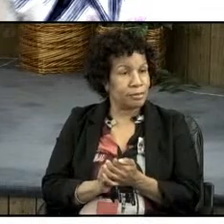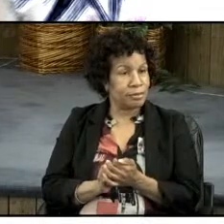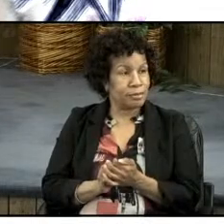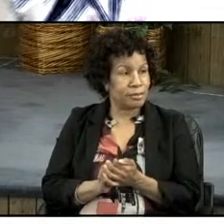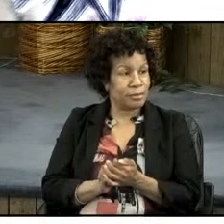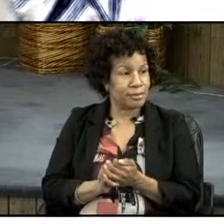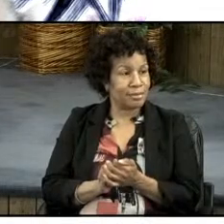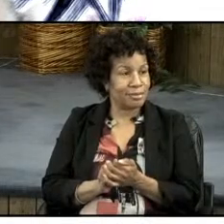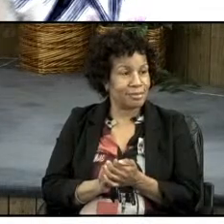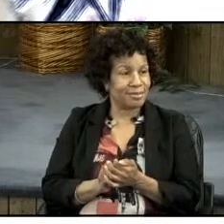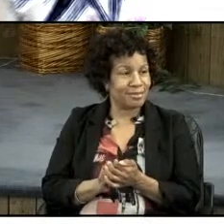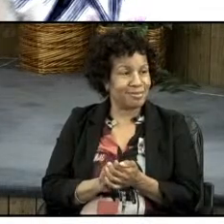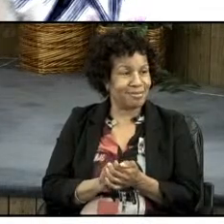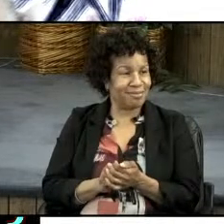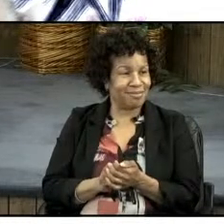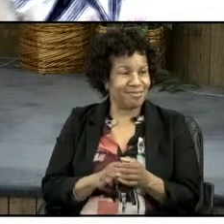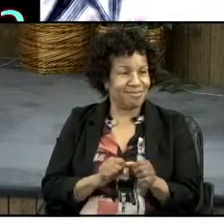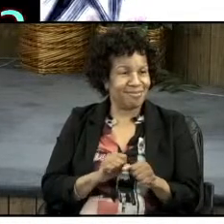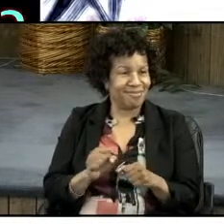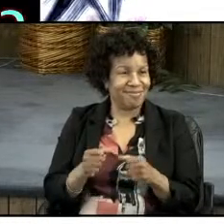Oh, I'm so scared.